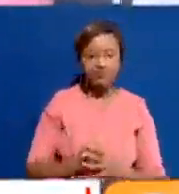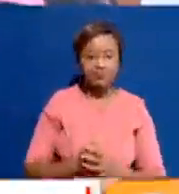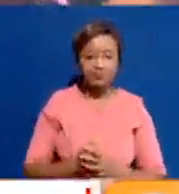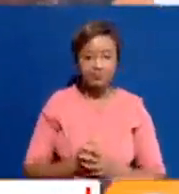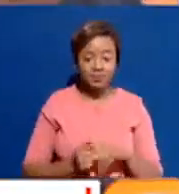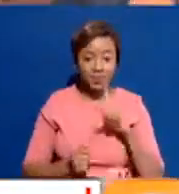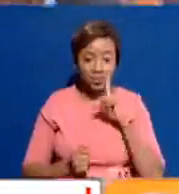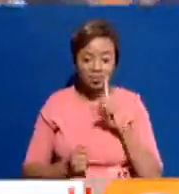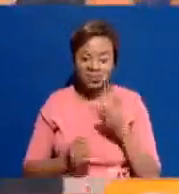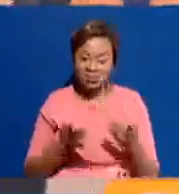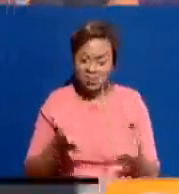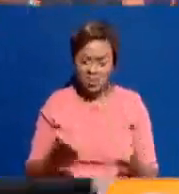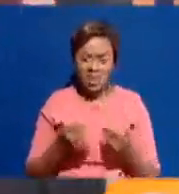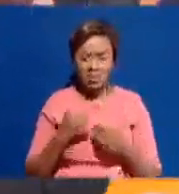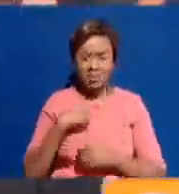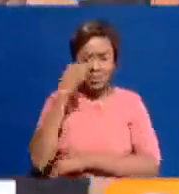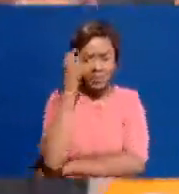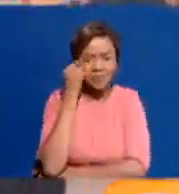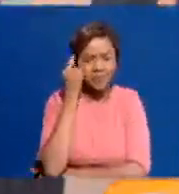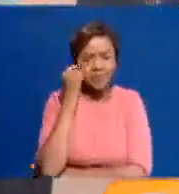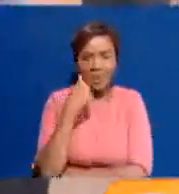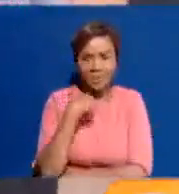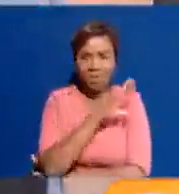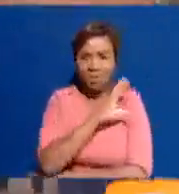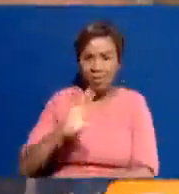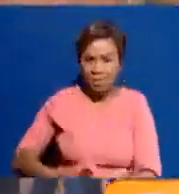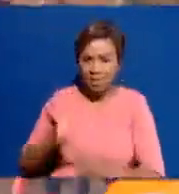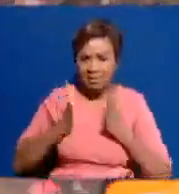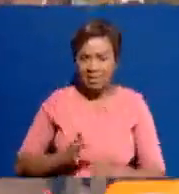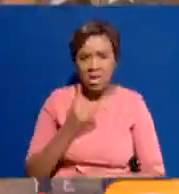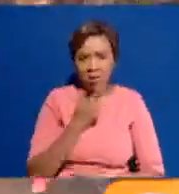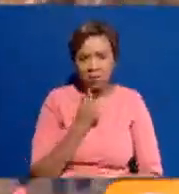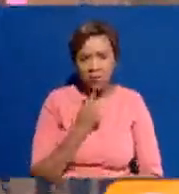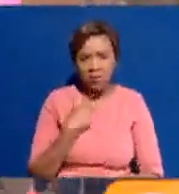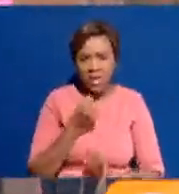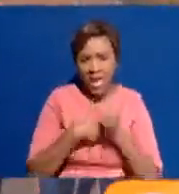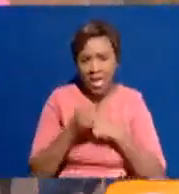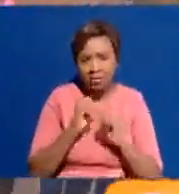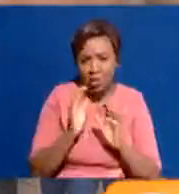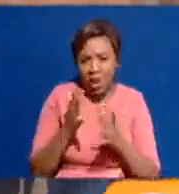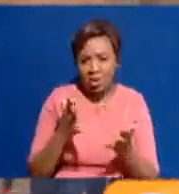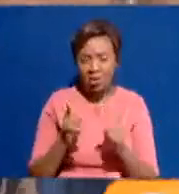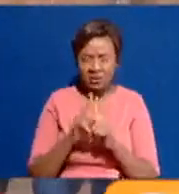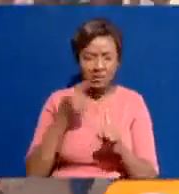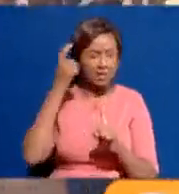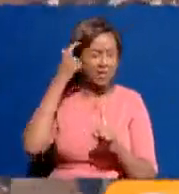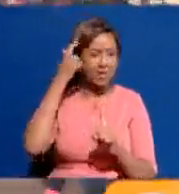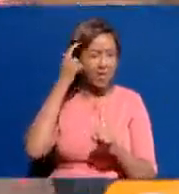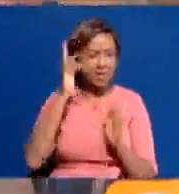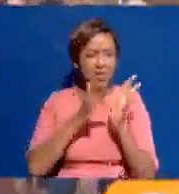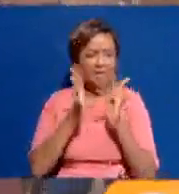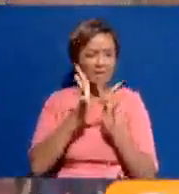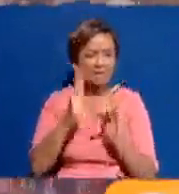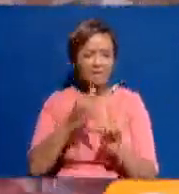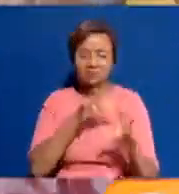So for me, it's a moment of realizing who am I as a Christian. We are reminded how Jesus suffered and how he